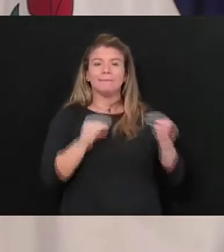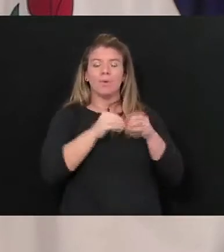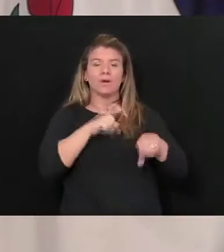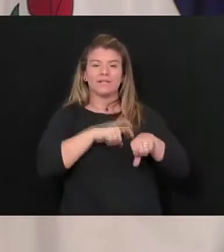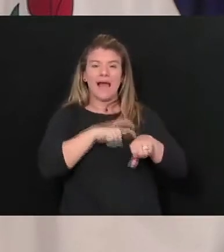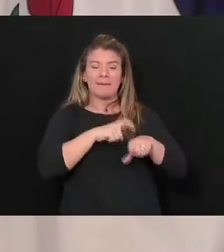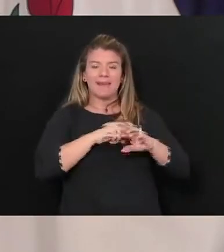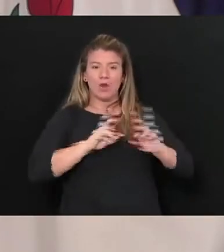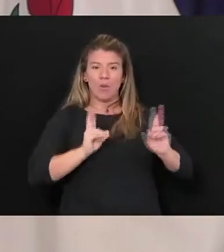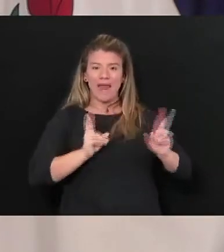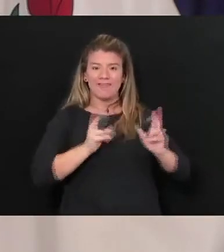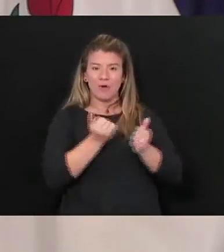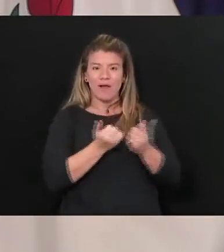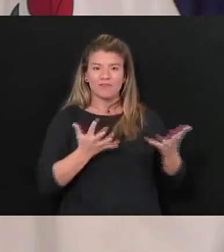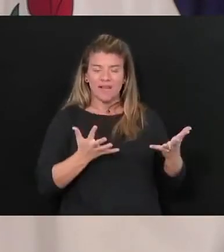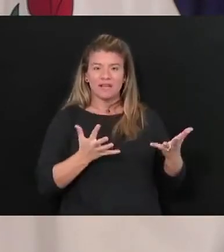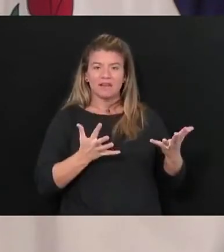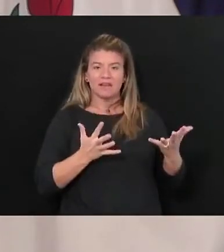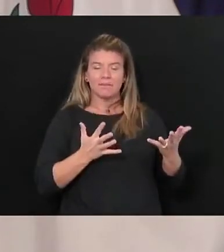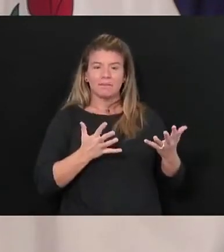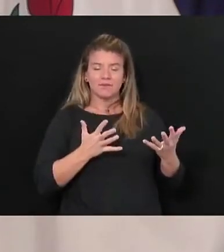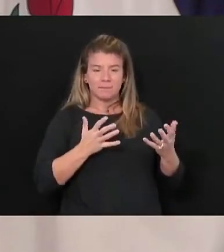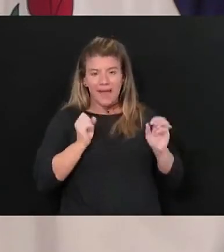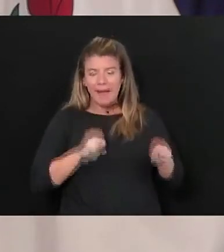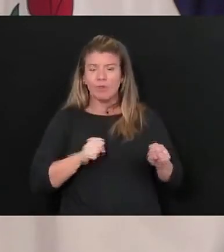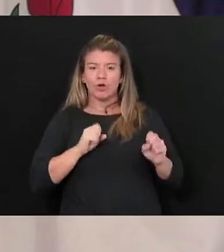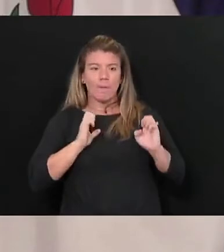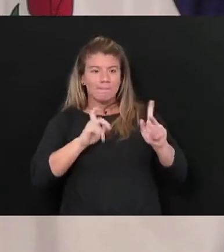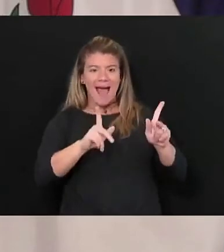in place as far as going to in-school,